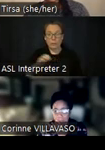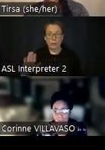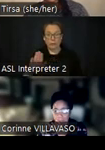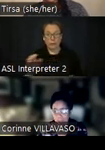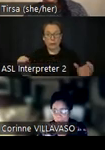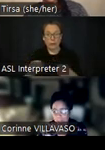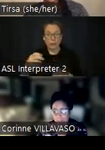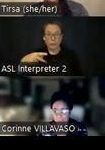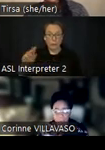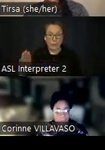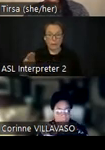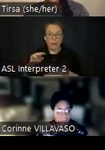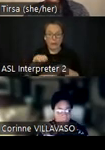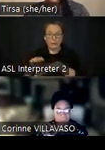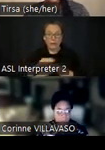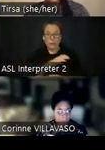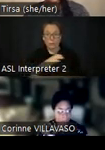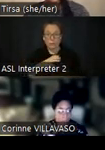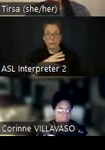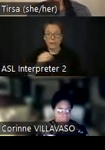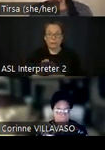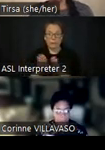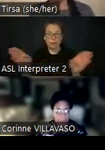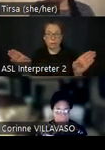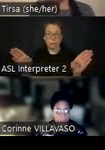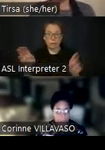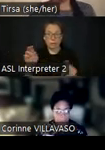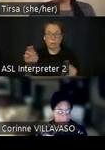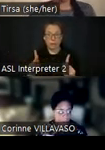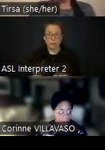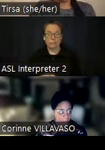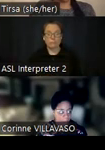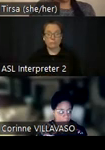PPB advisory committees, and the general public.